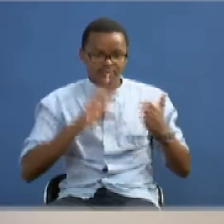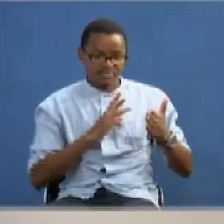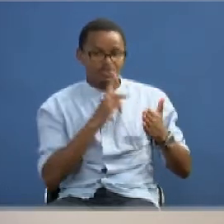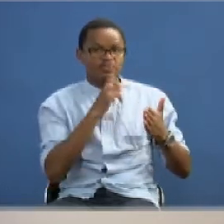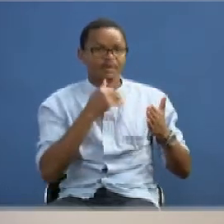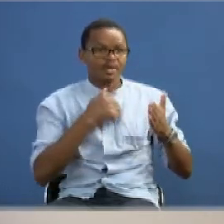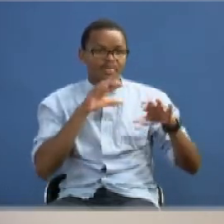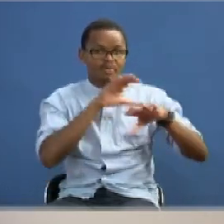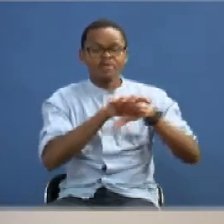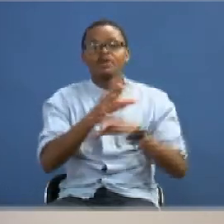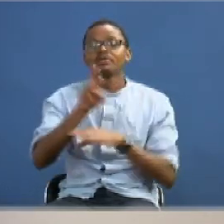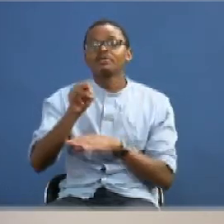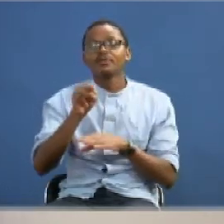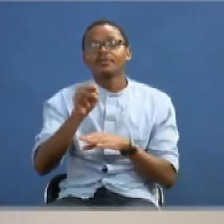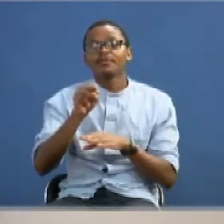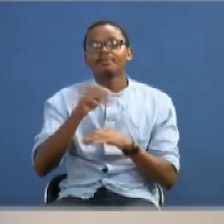have been able to reach out to them.